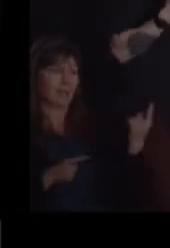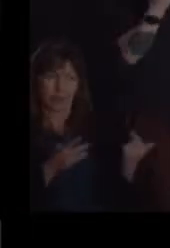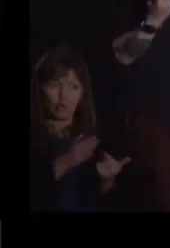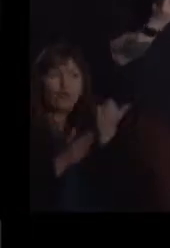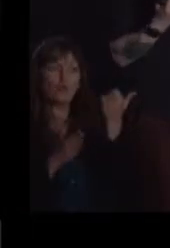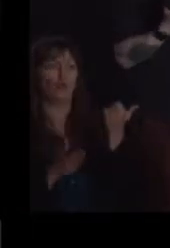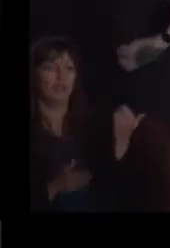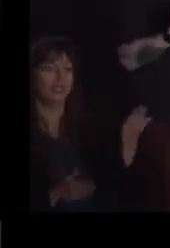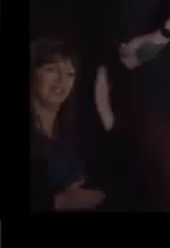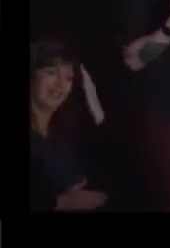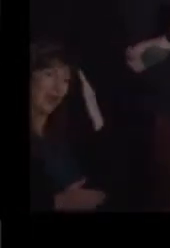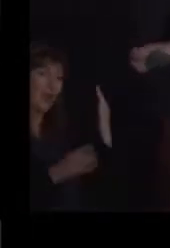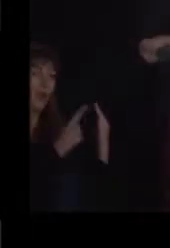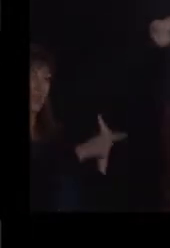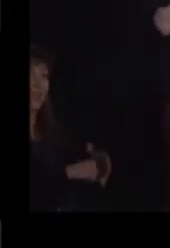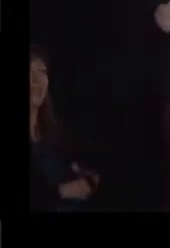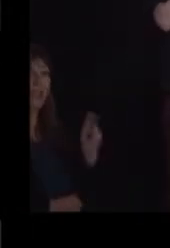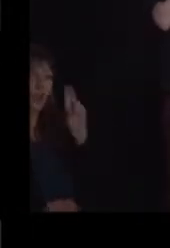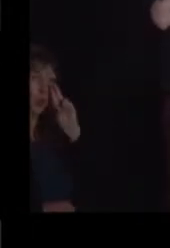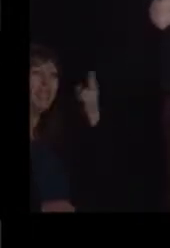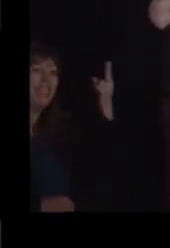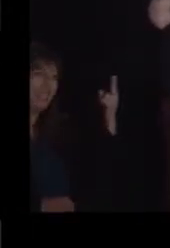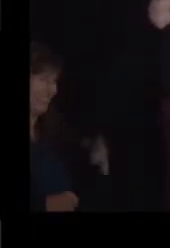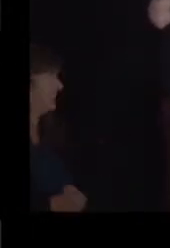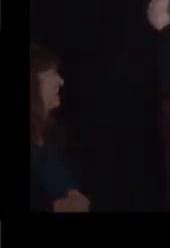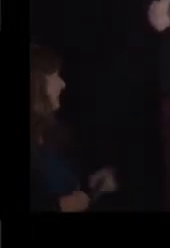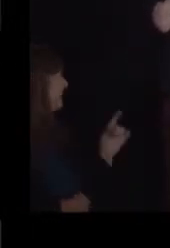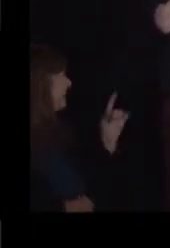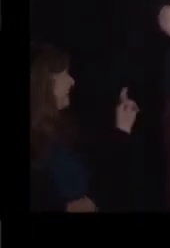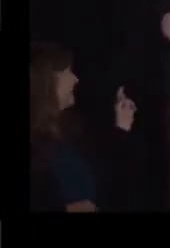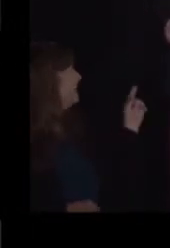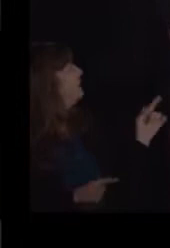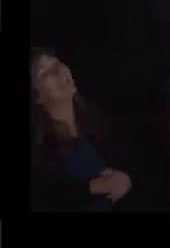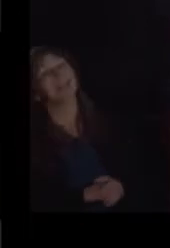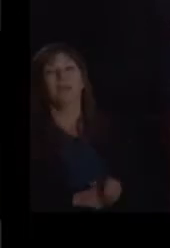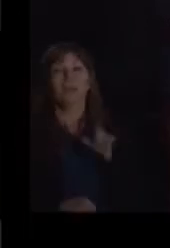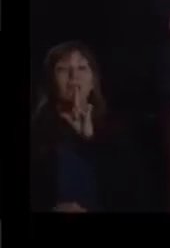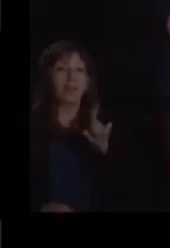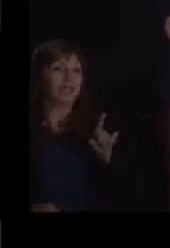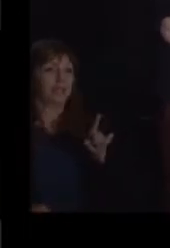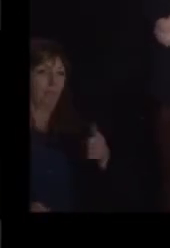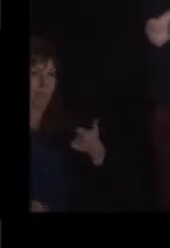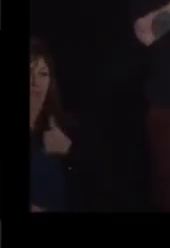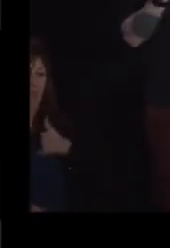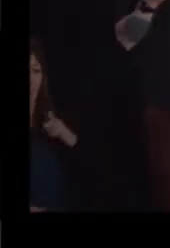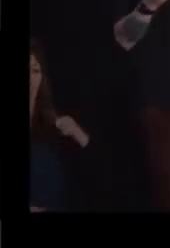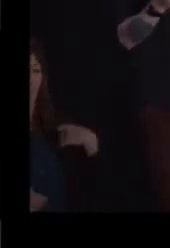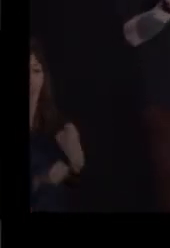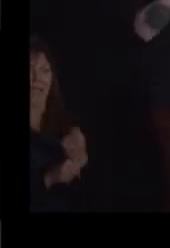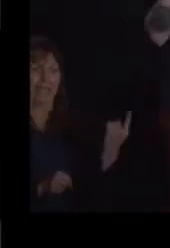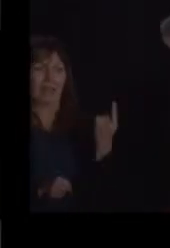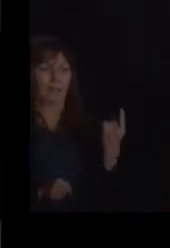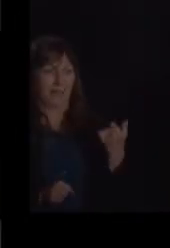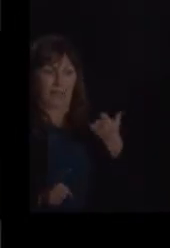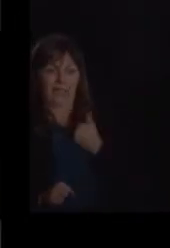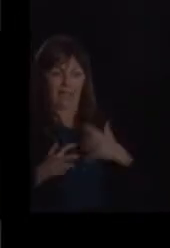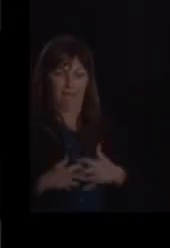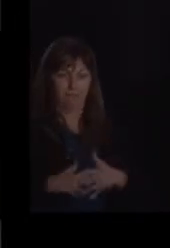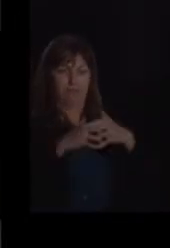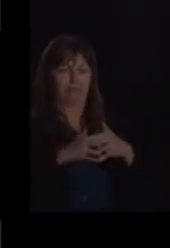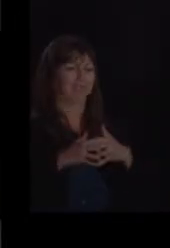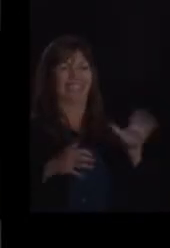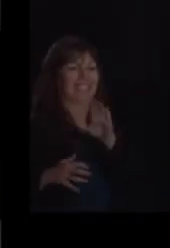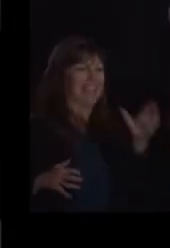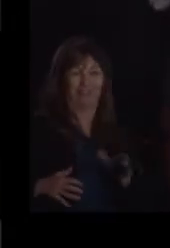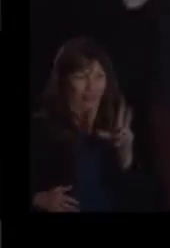this slide is bullshit. But I have never really made anything original, really. Like, it's nigh on impossible